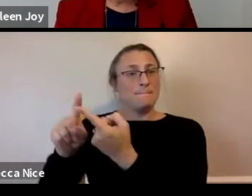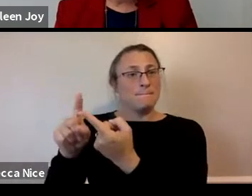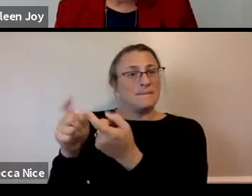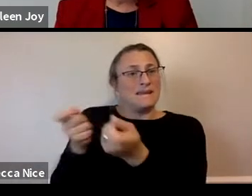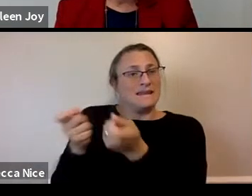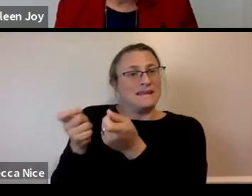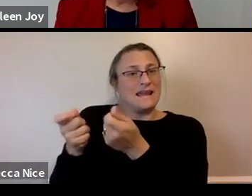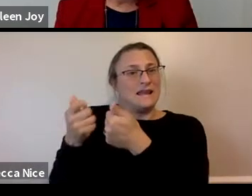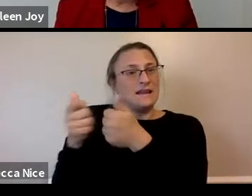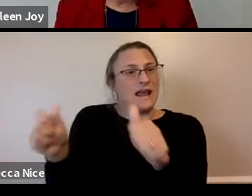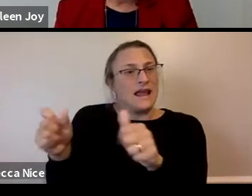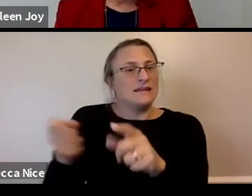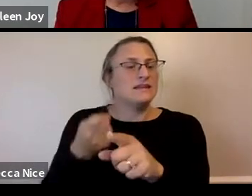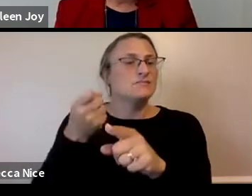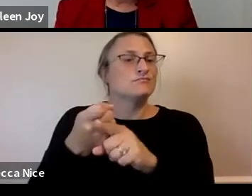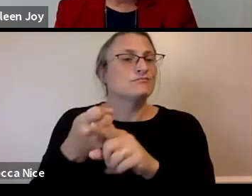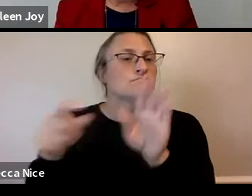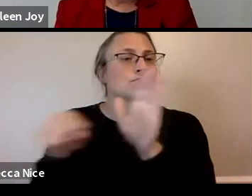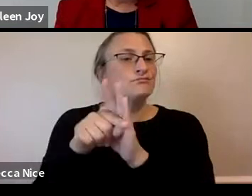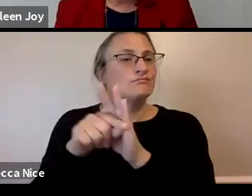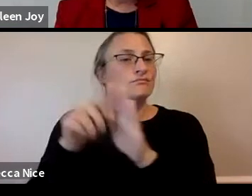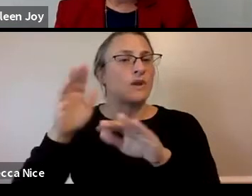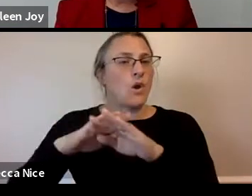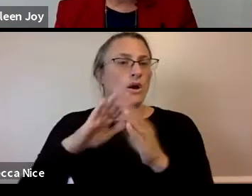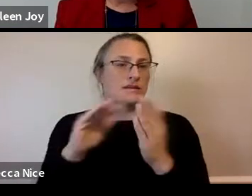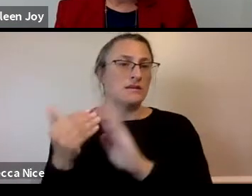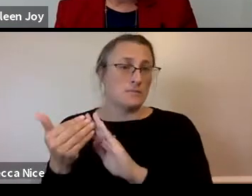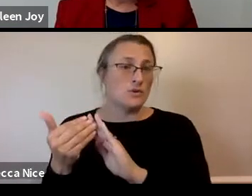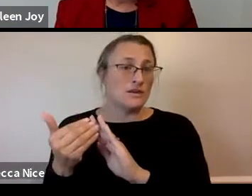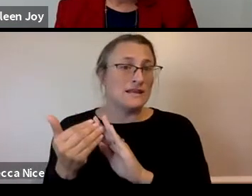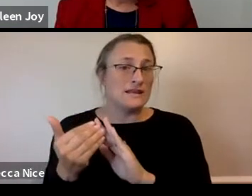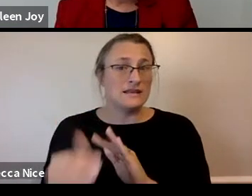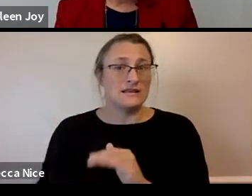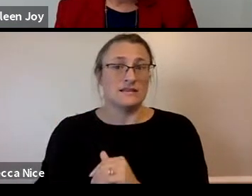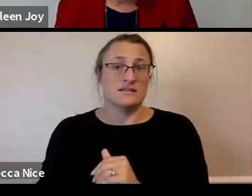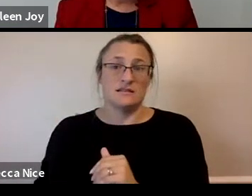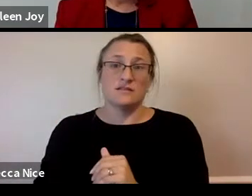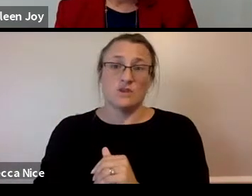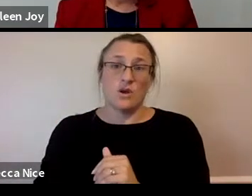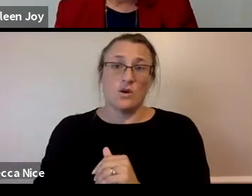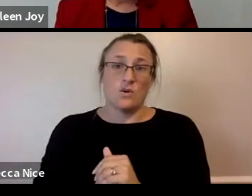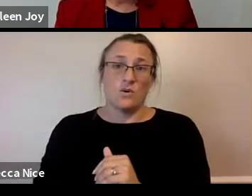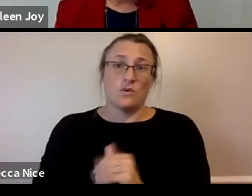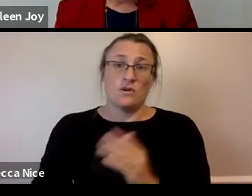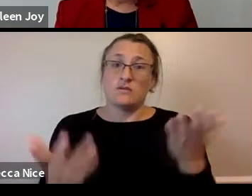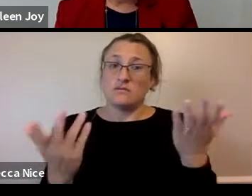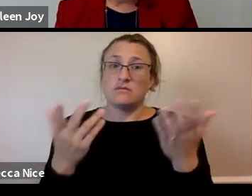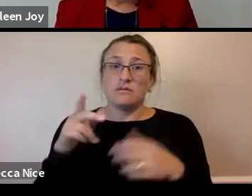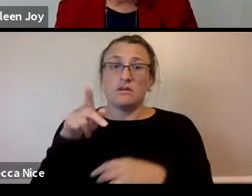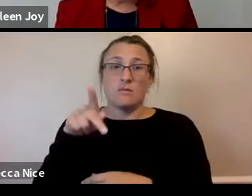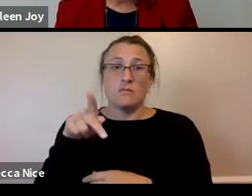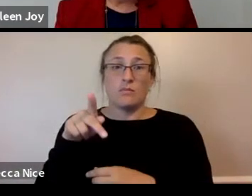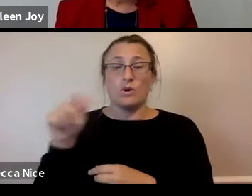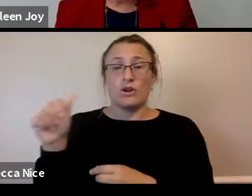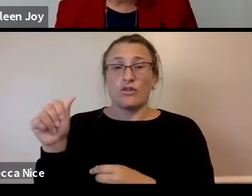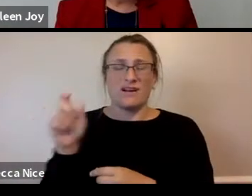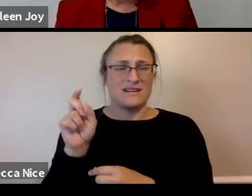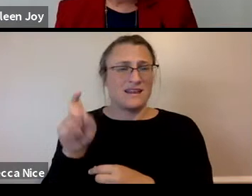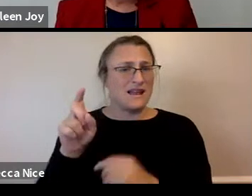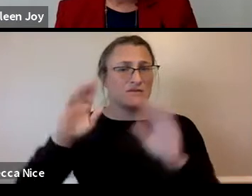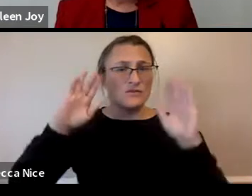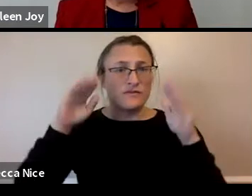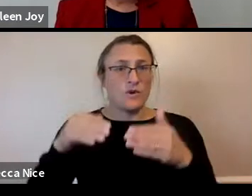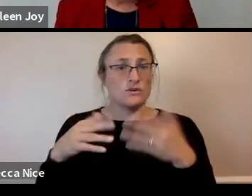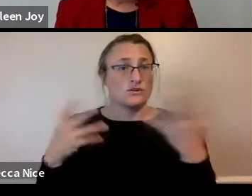might have on the surrounding communities. Toward this end, the Port Authority must commit to the